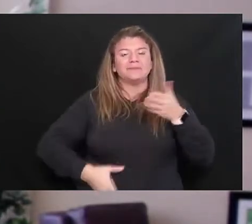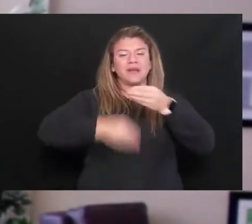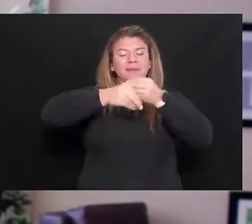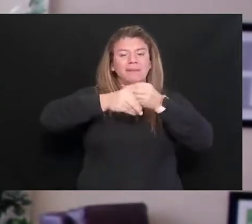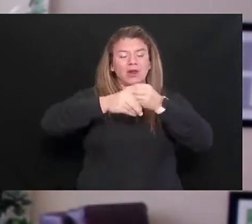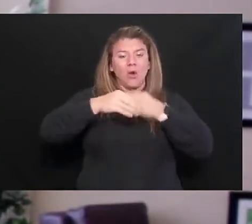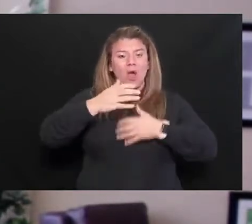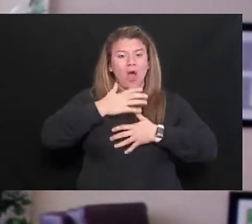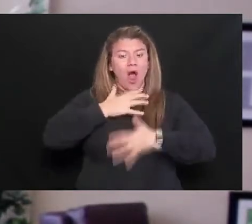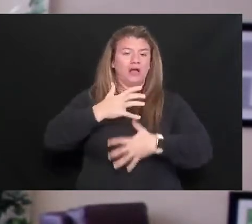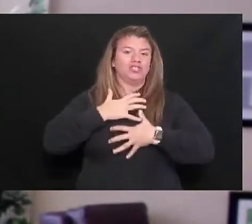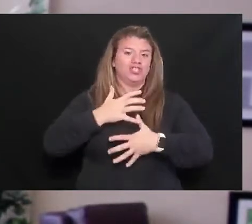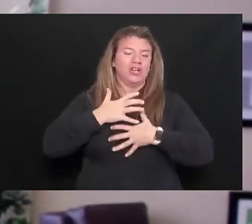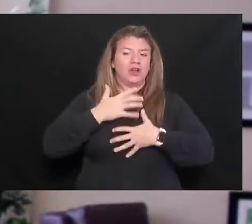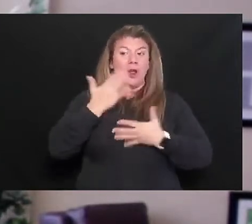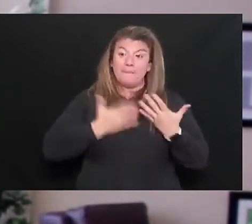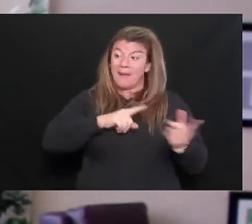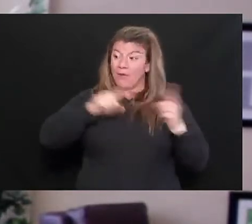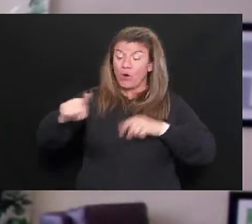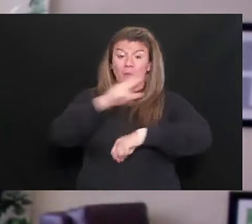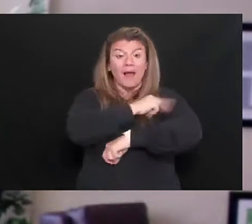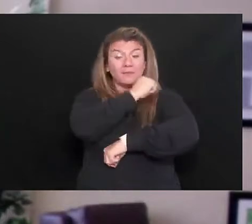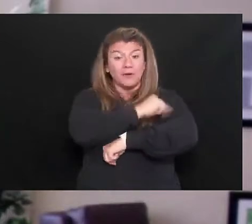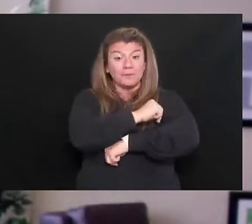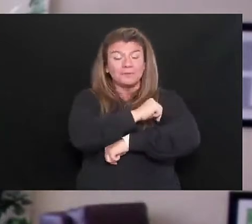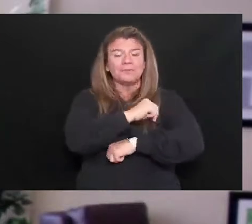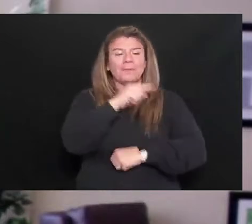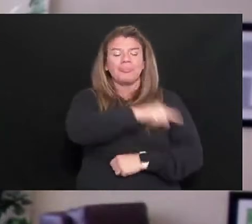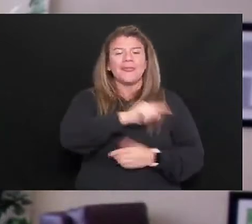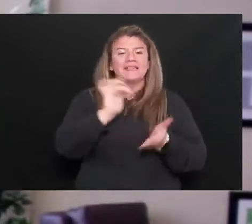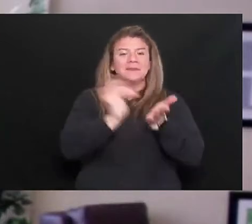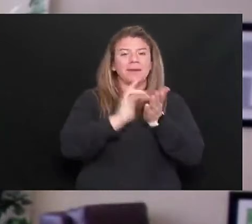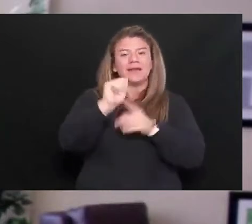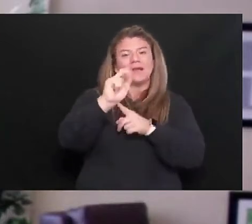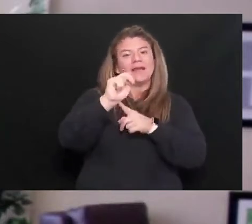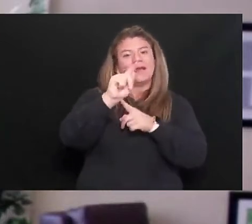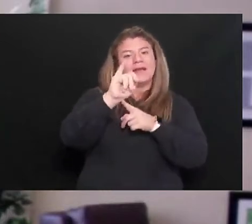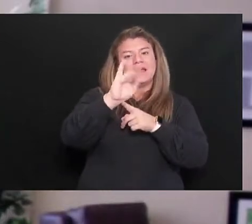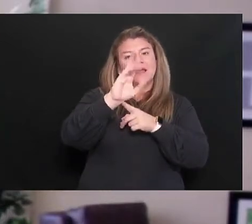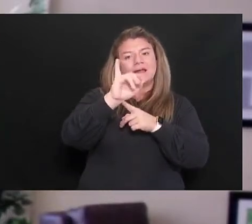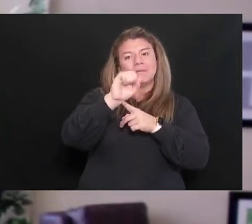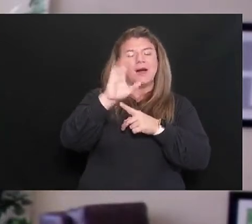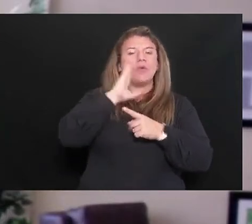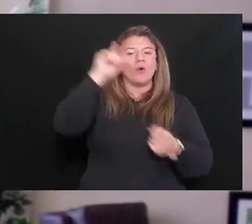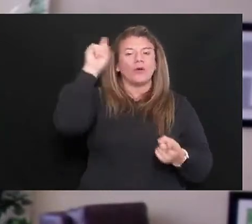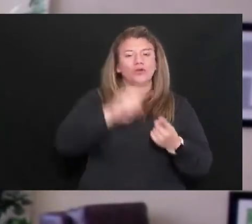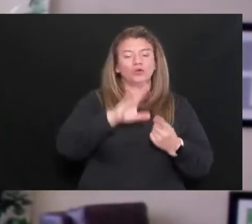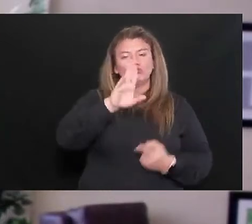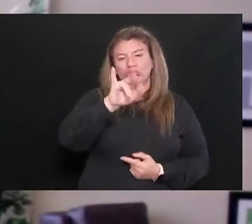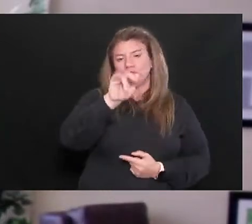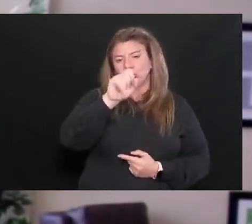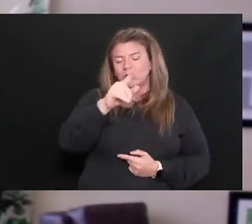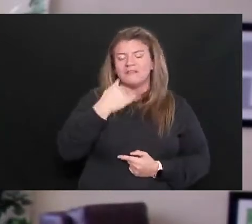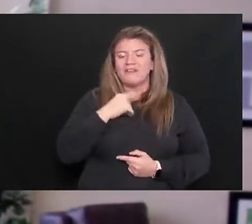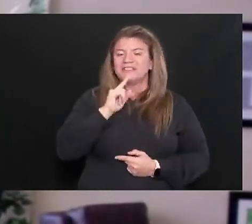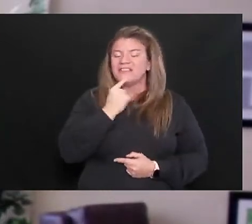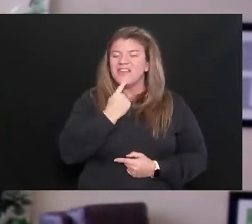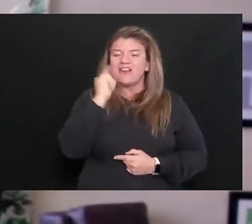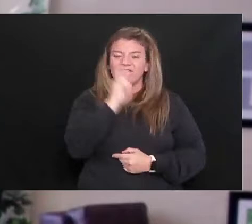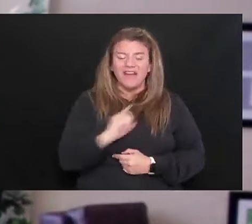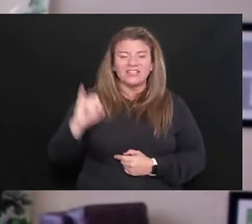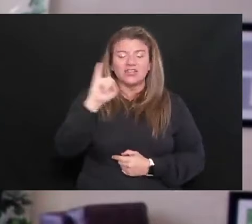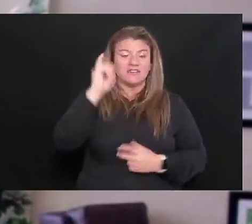oxygen, or you need to go into the hospital, then these antibodies can reduce your risk of having severe infection